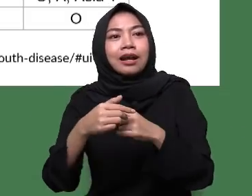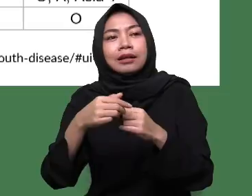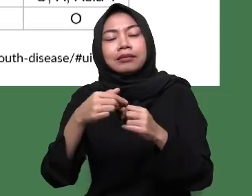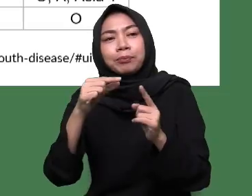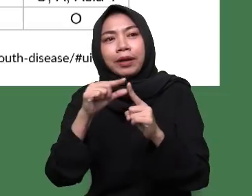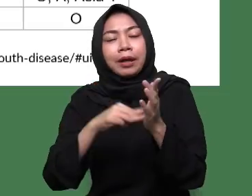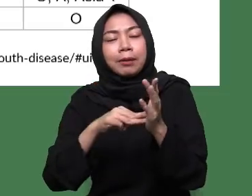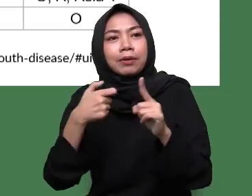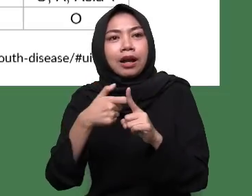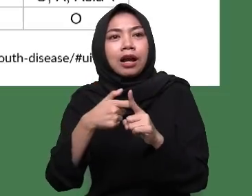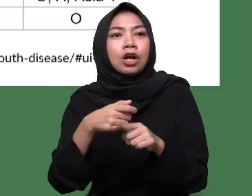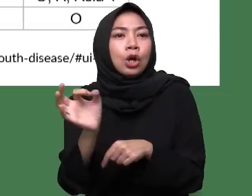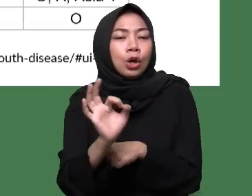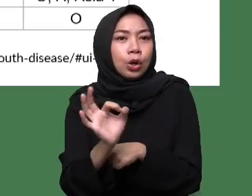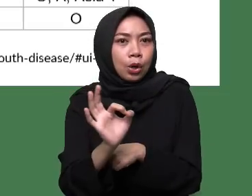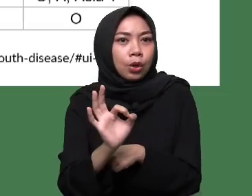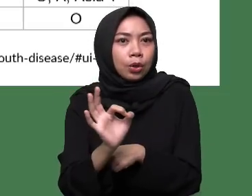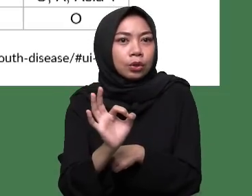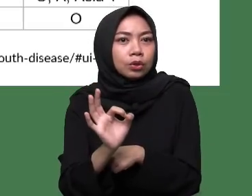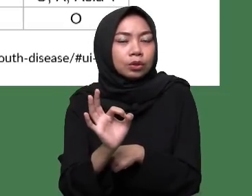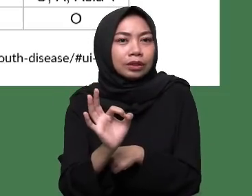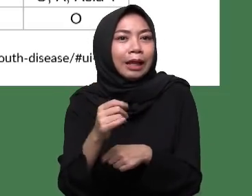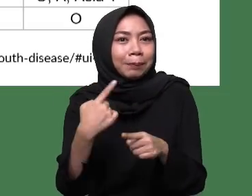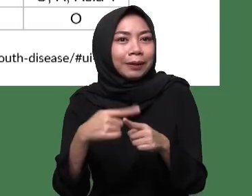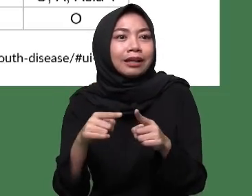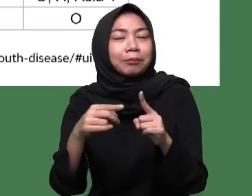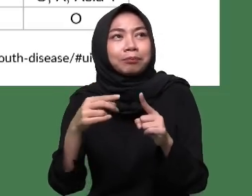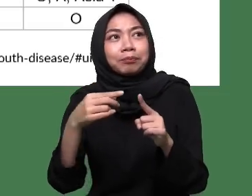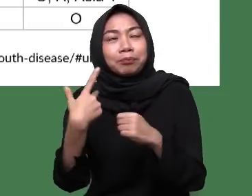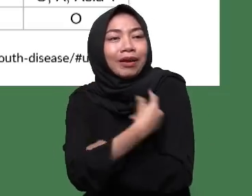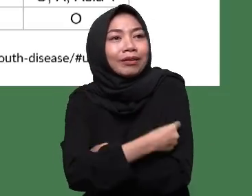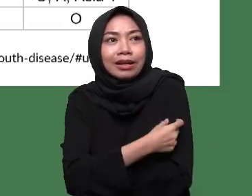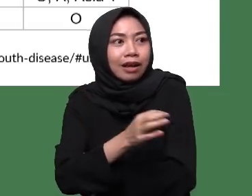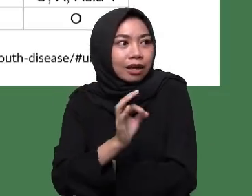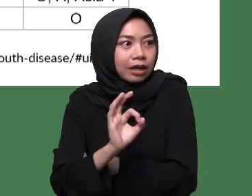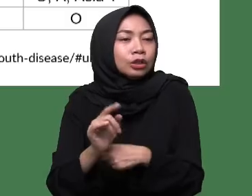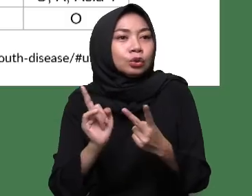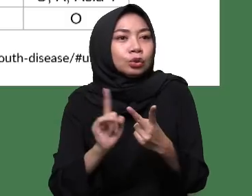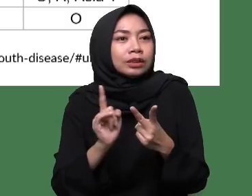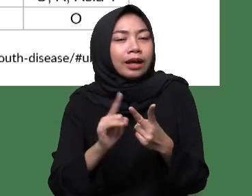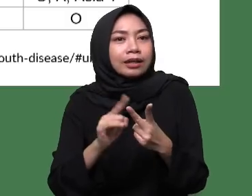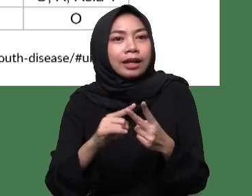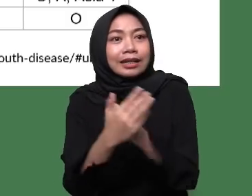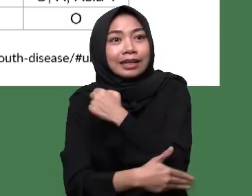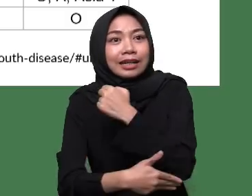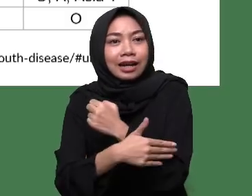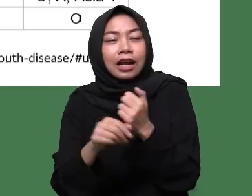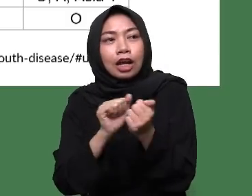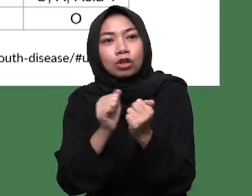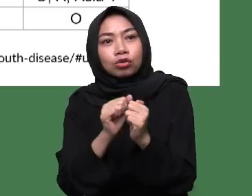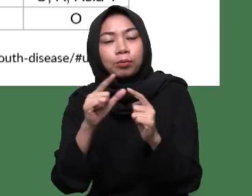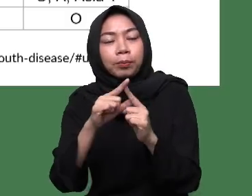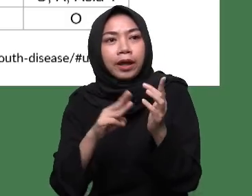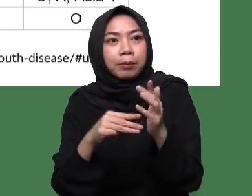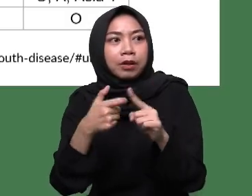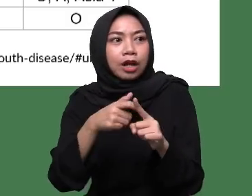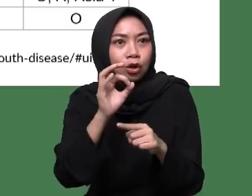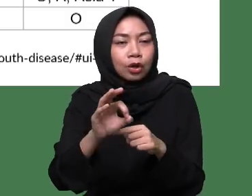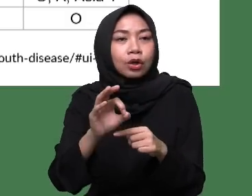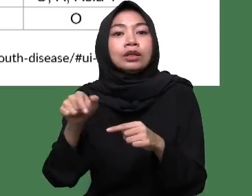countries where vaccination is not practiced, and two countries listed as FMD-free countries where vaccination